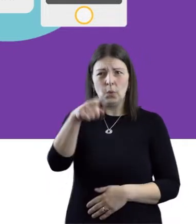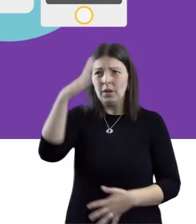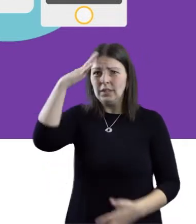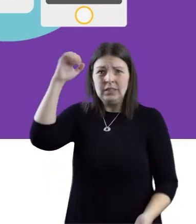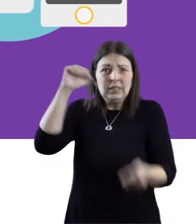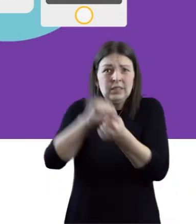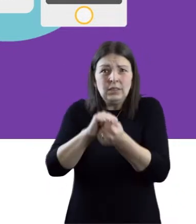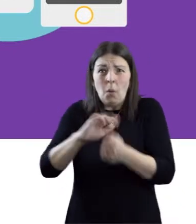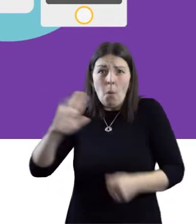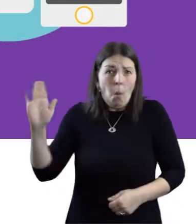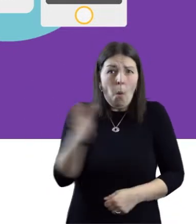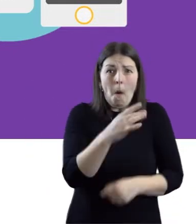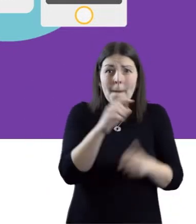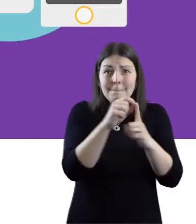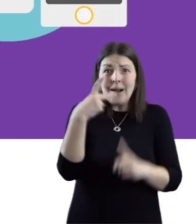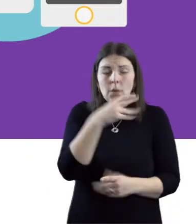CyberAware website.